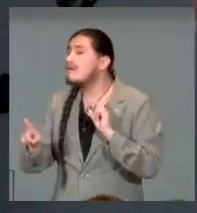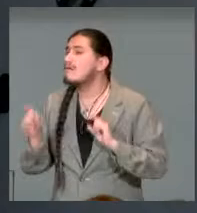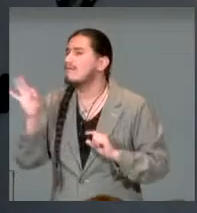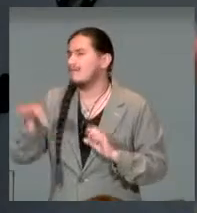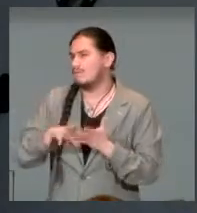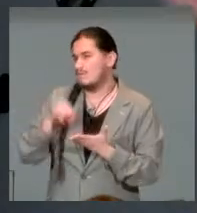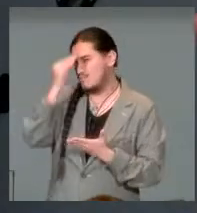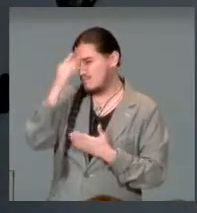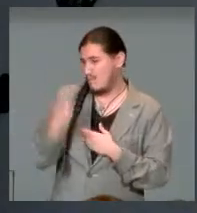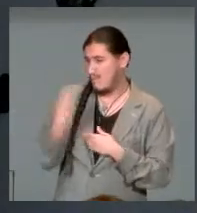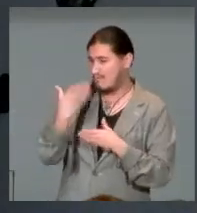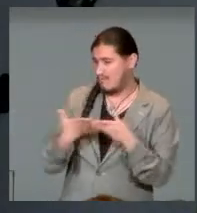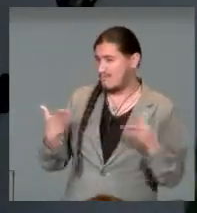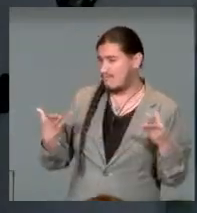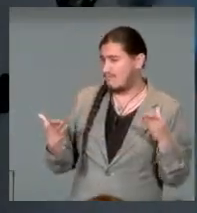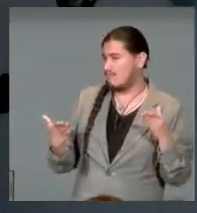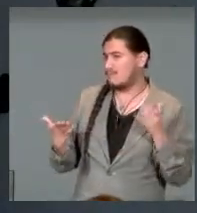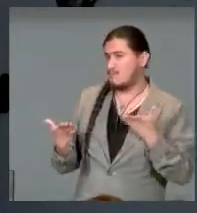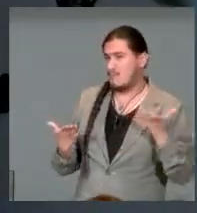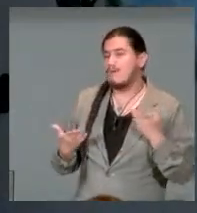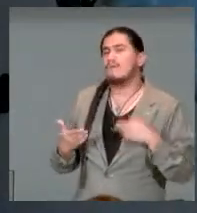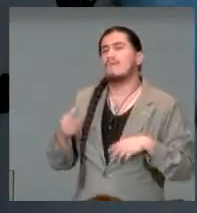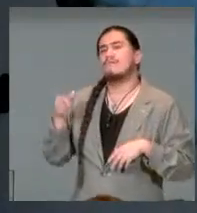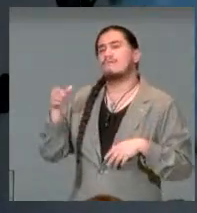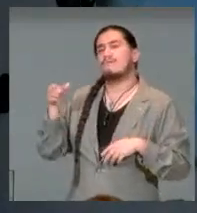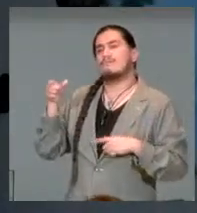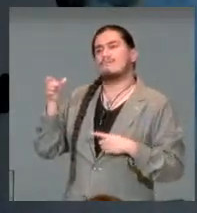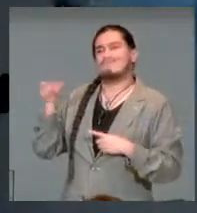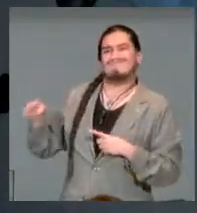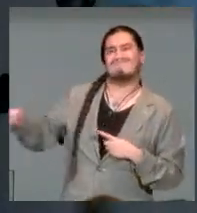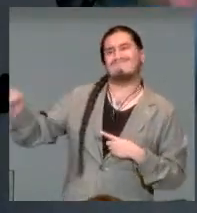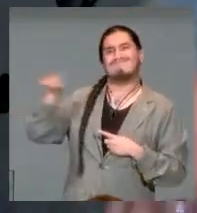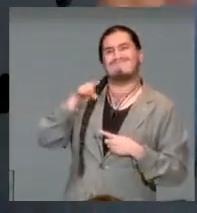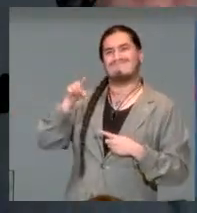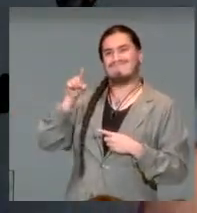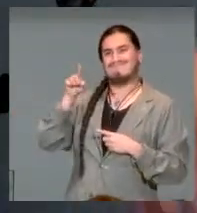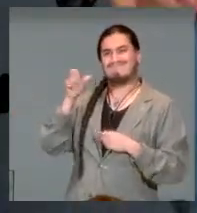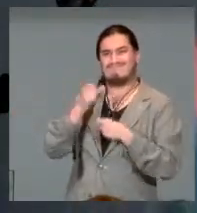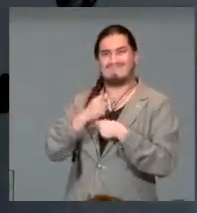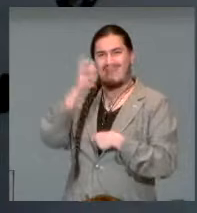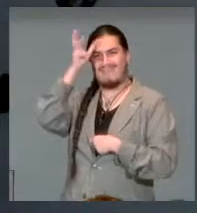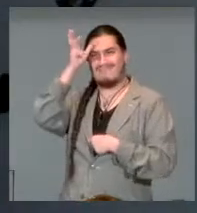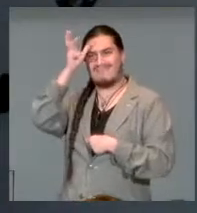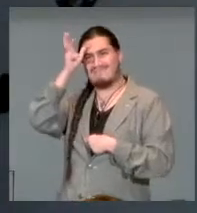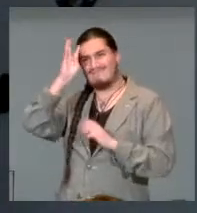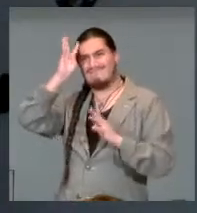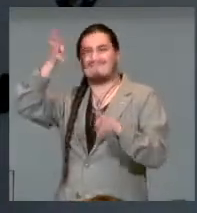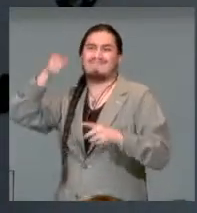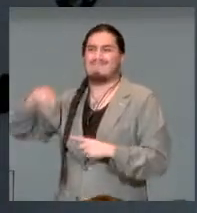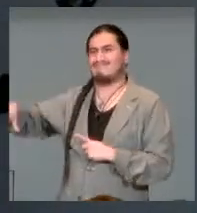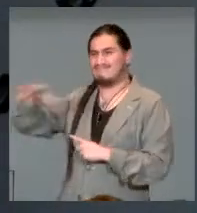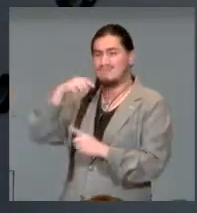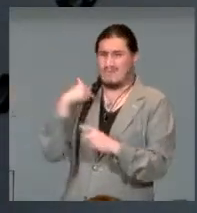one thing is that this is a construct. We have always been here.